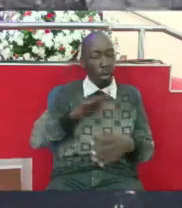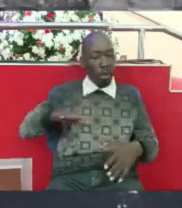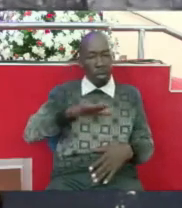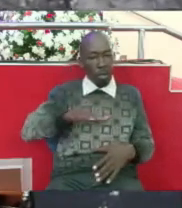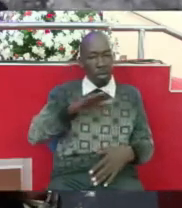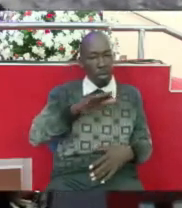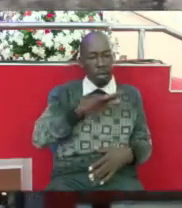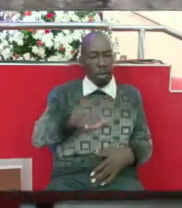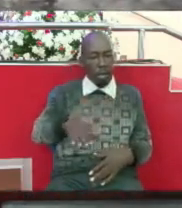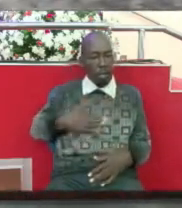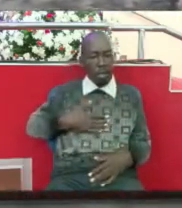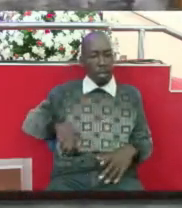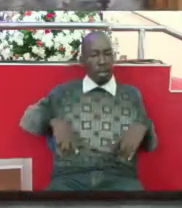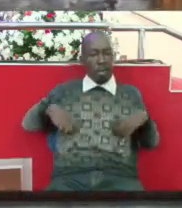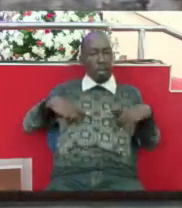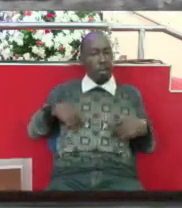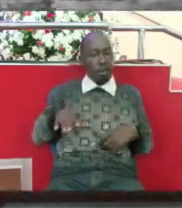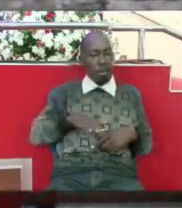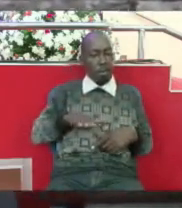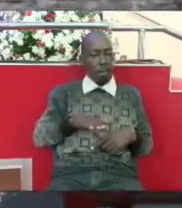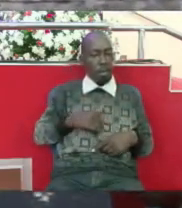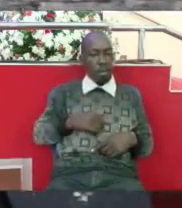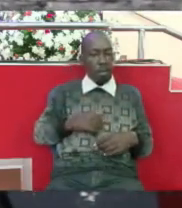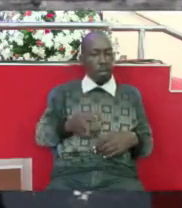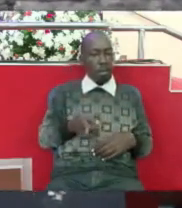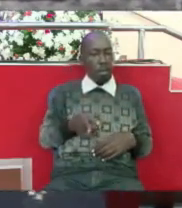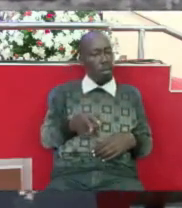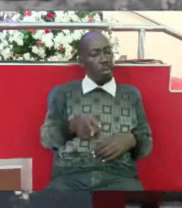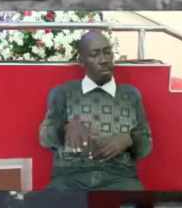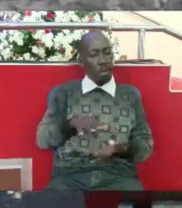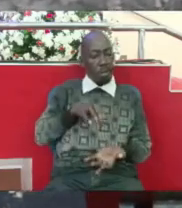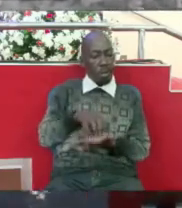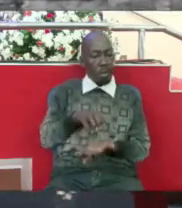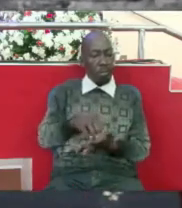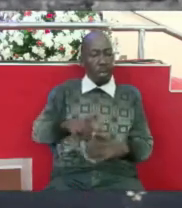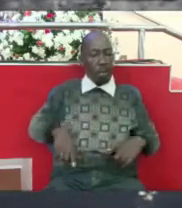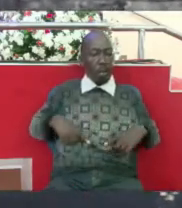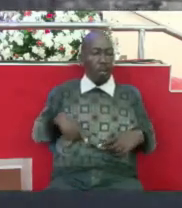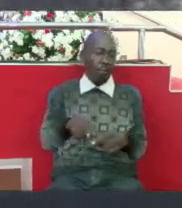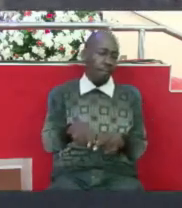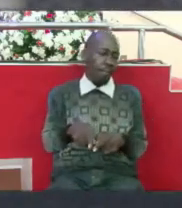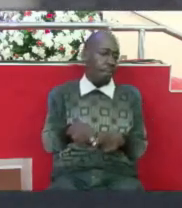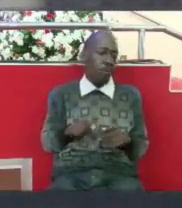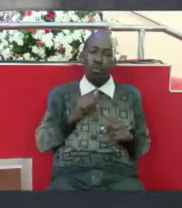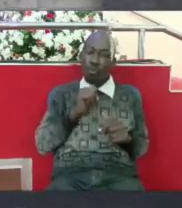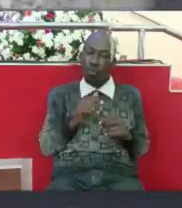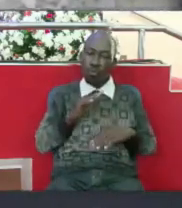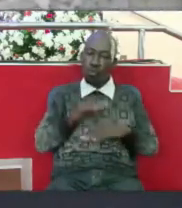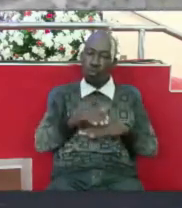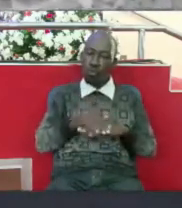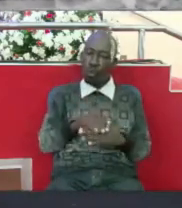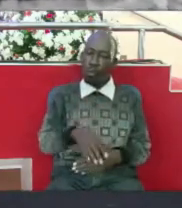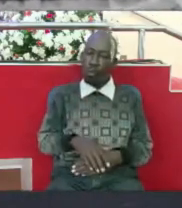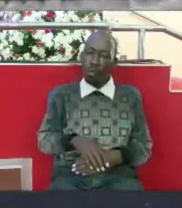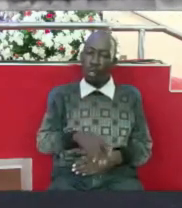is totally out of order. Fikiria jambo moja katika maisha yako ambalo kwa hakika haliko sambamba. If